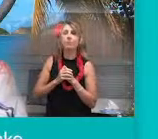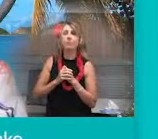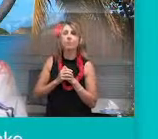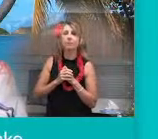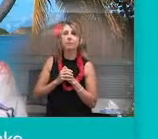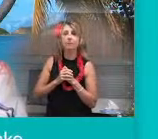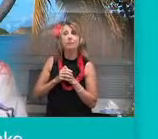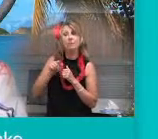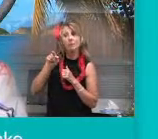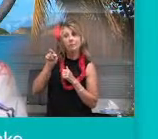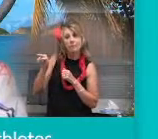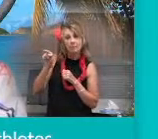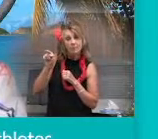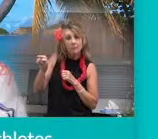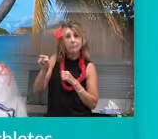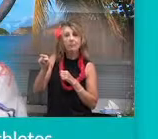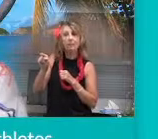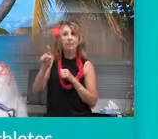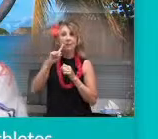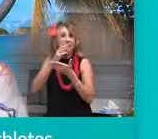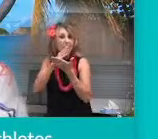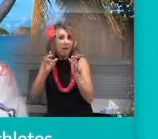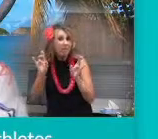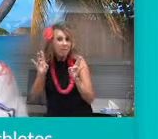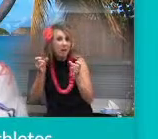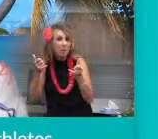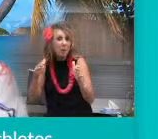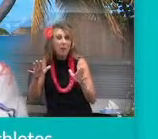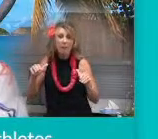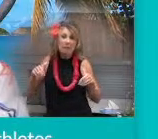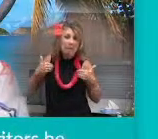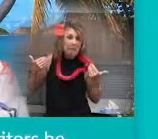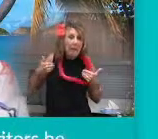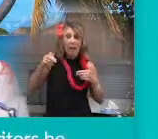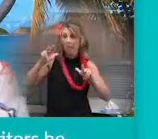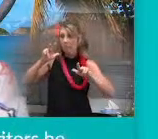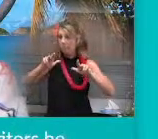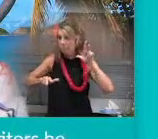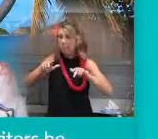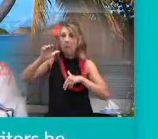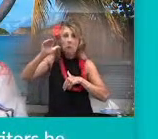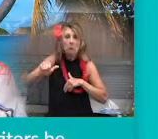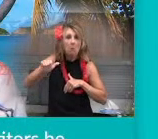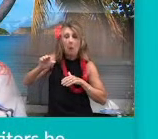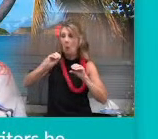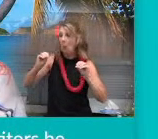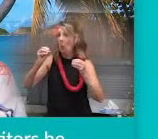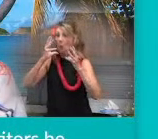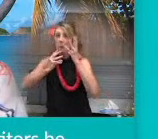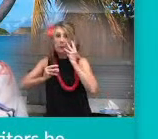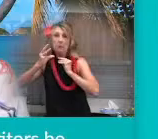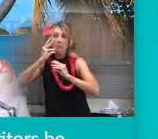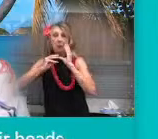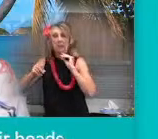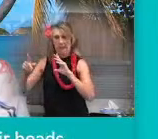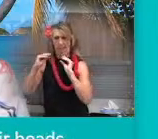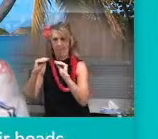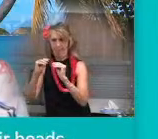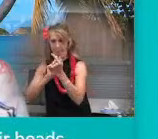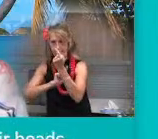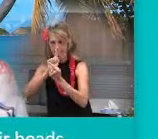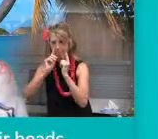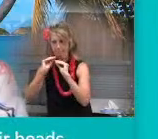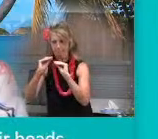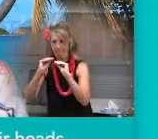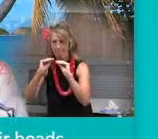Many times, he was able to take undersized and inexperienced athletes and help them to become competitors. He also